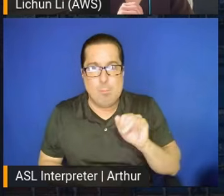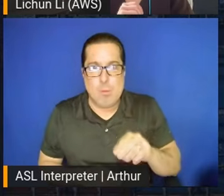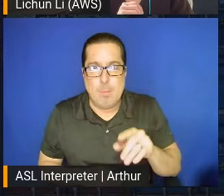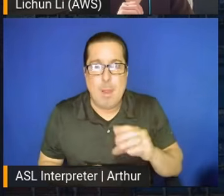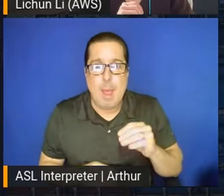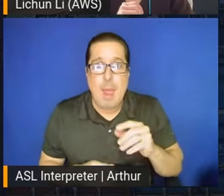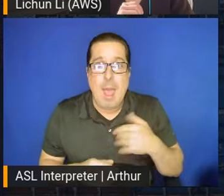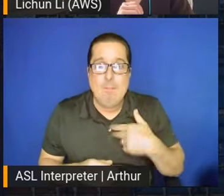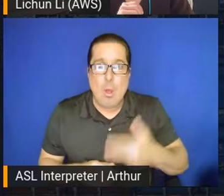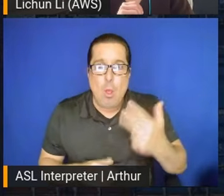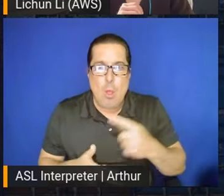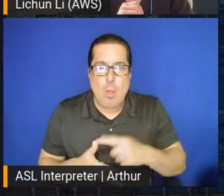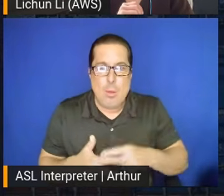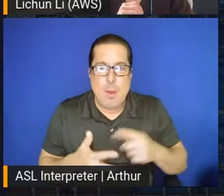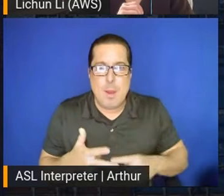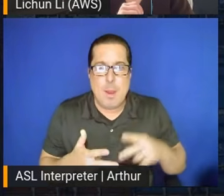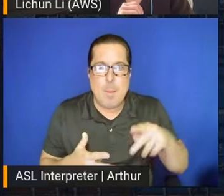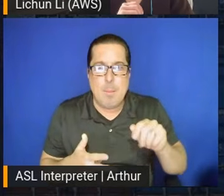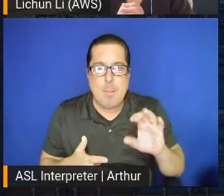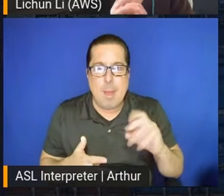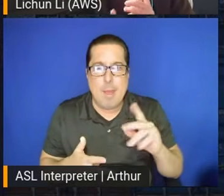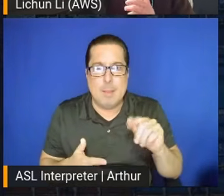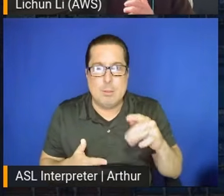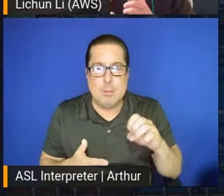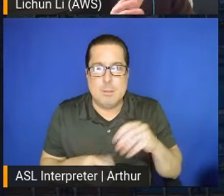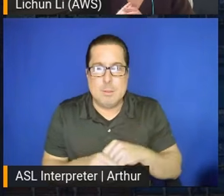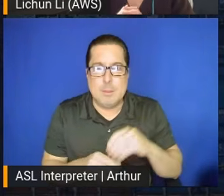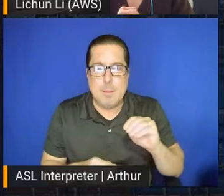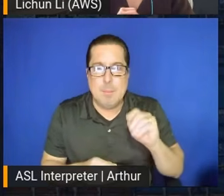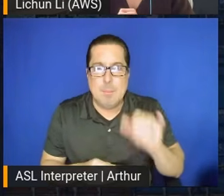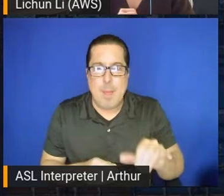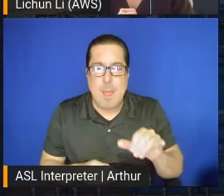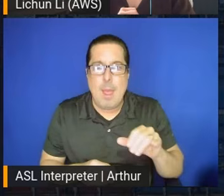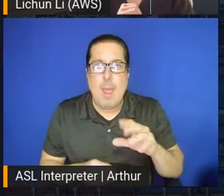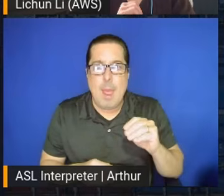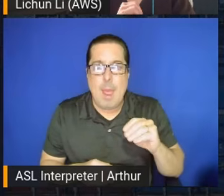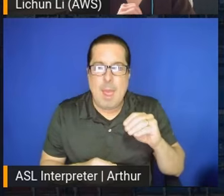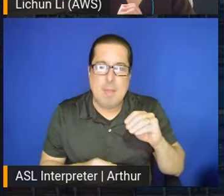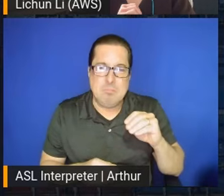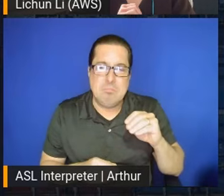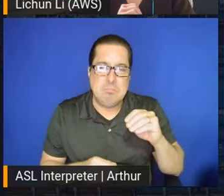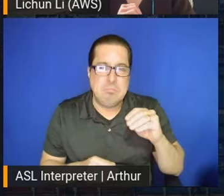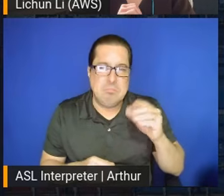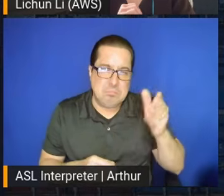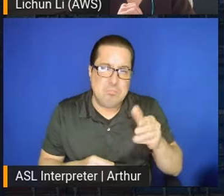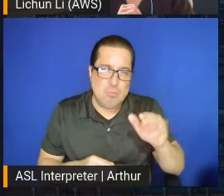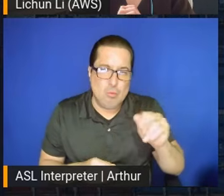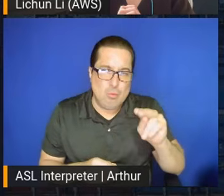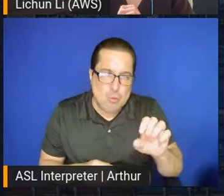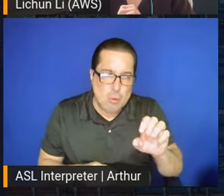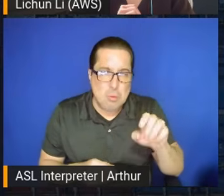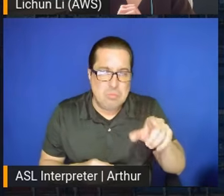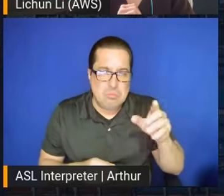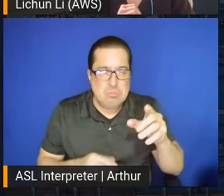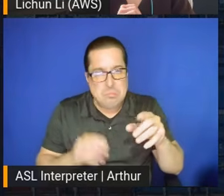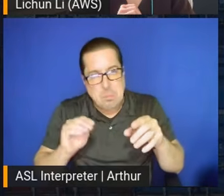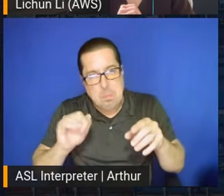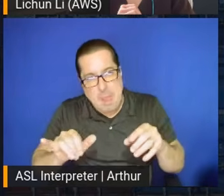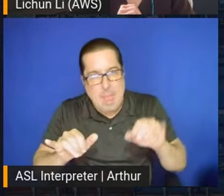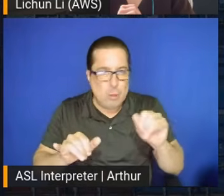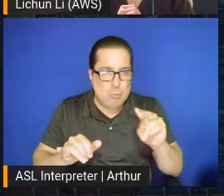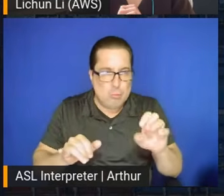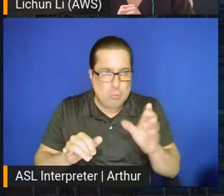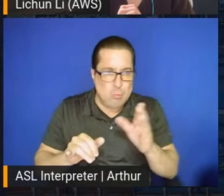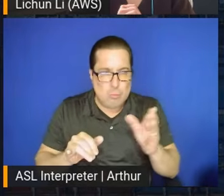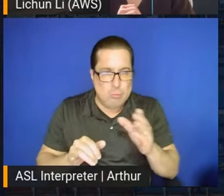in May and /June timeframe. The first one that we are providing to customer would